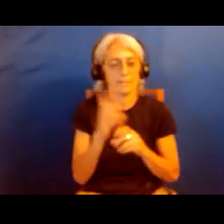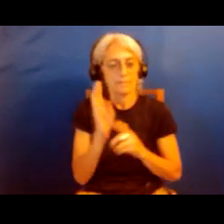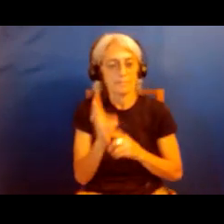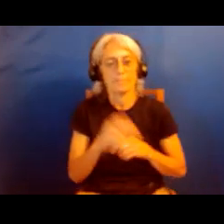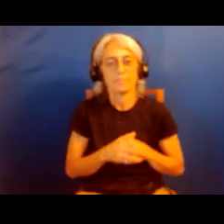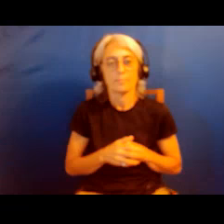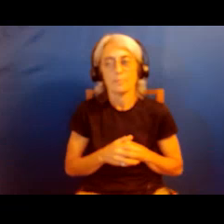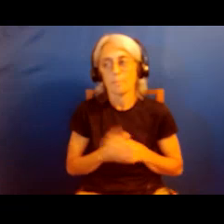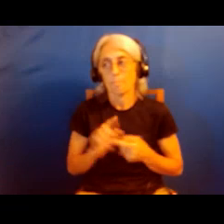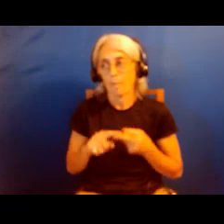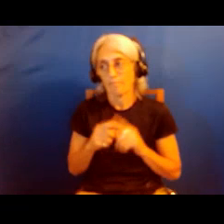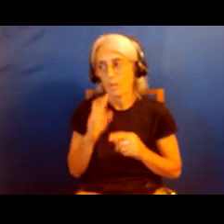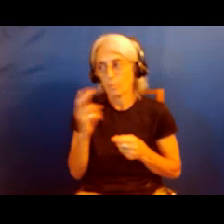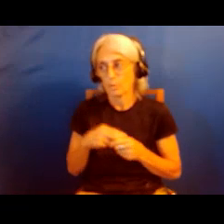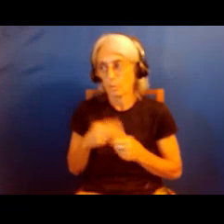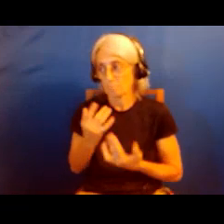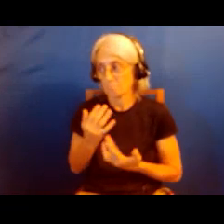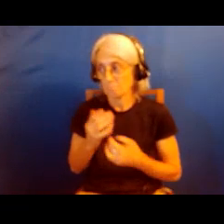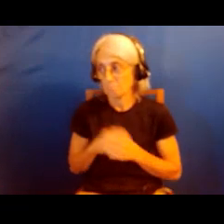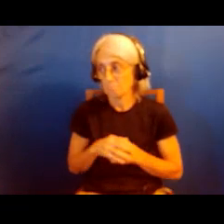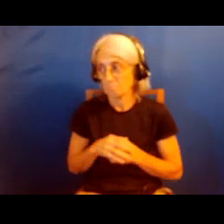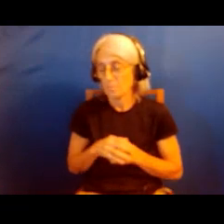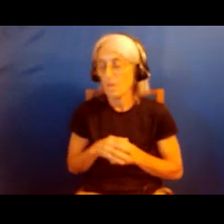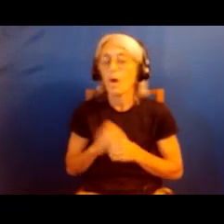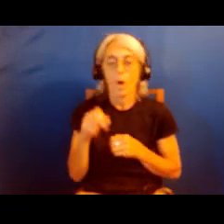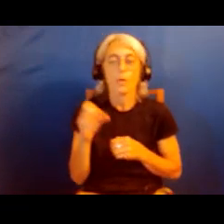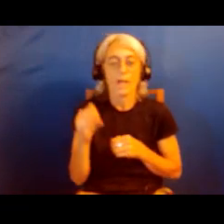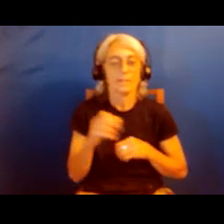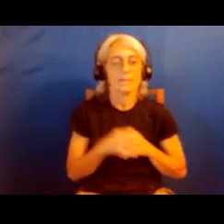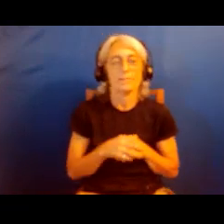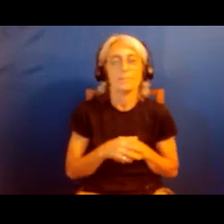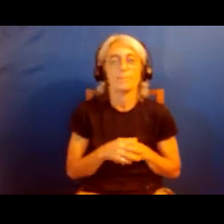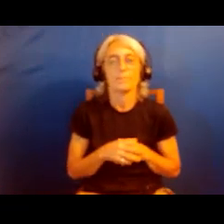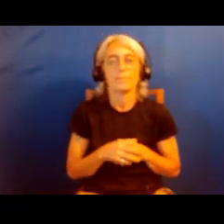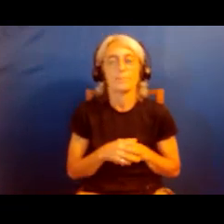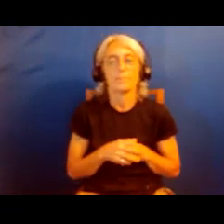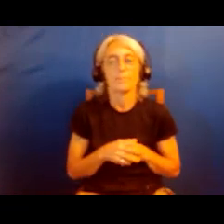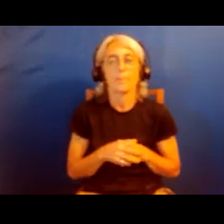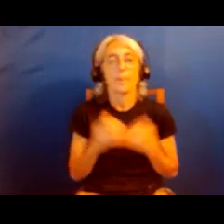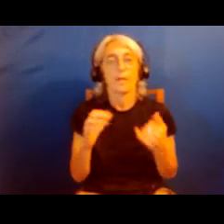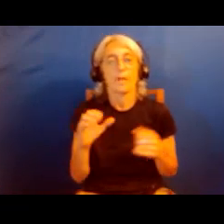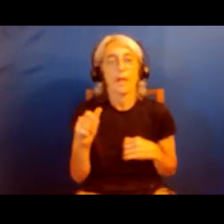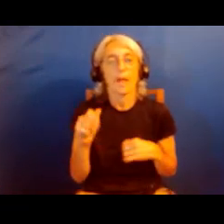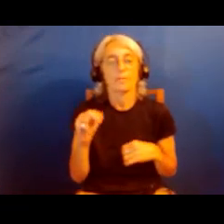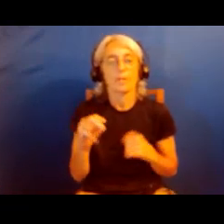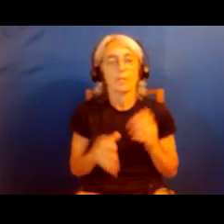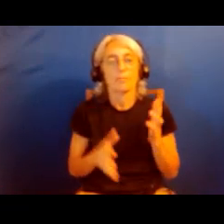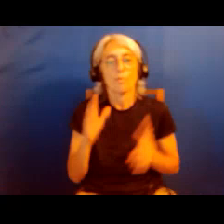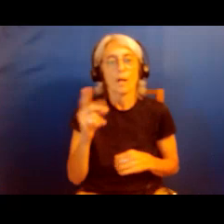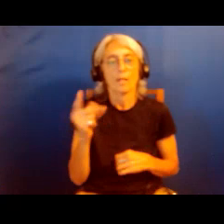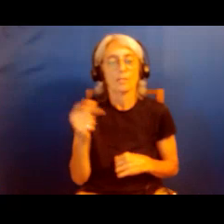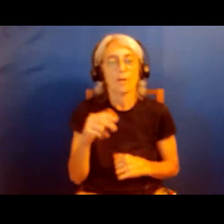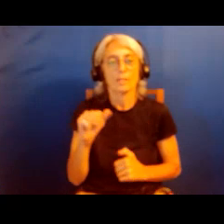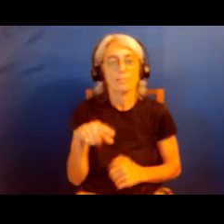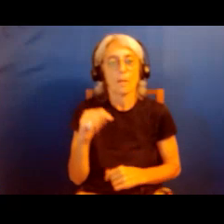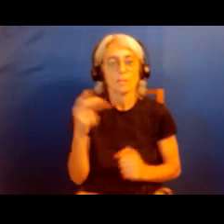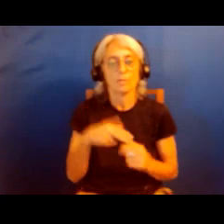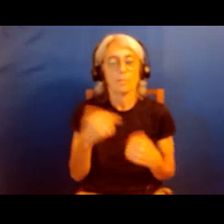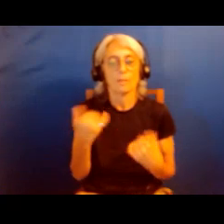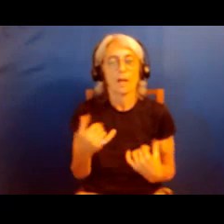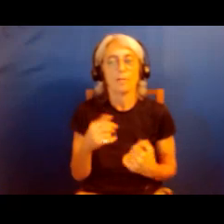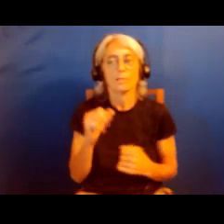join me. Oh, yes. Okay, and so I share this because I'm joined today by the Caltrans robotic dog, Spot. Spot is